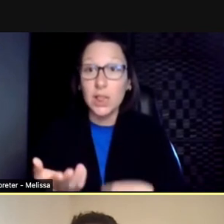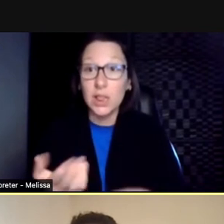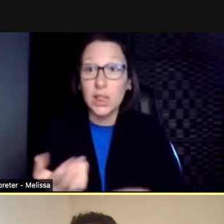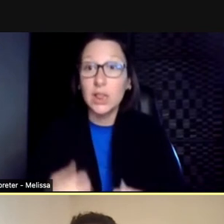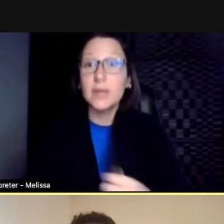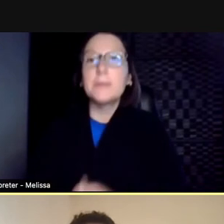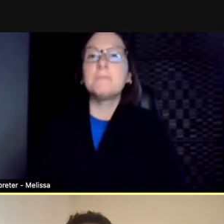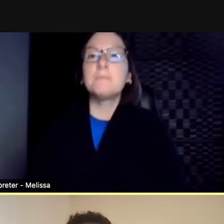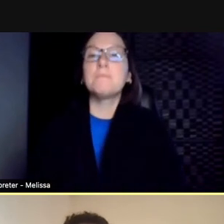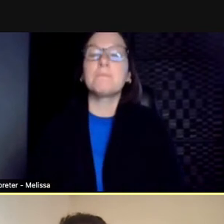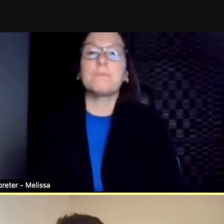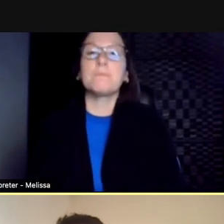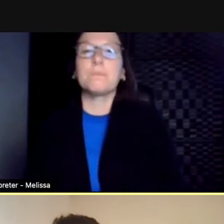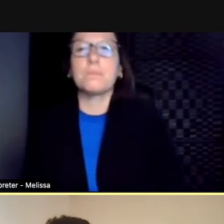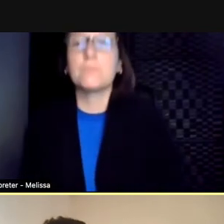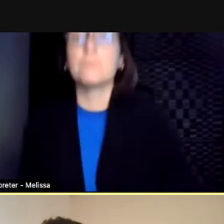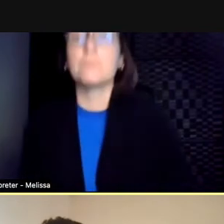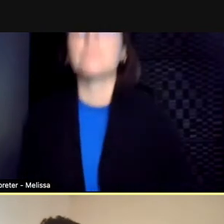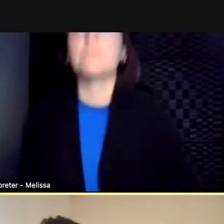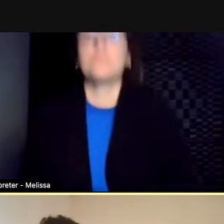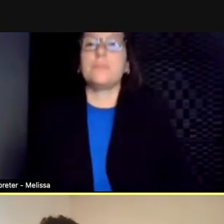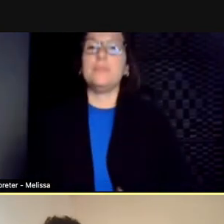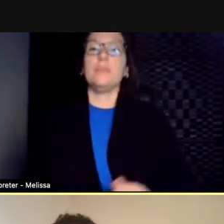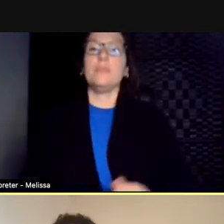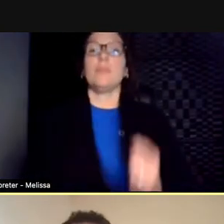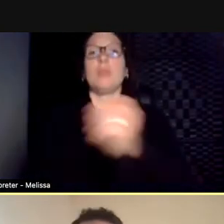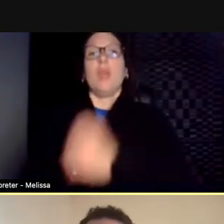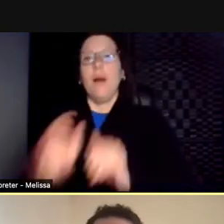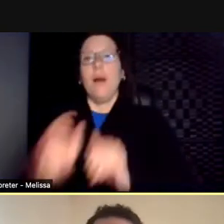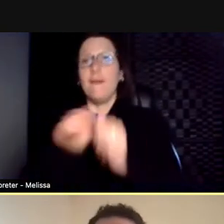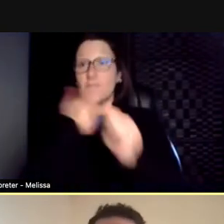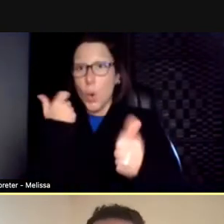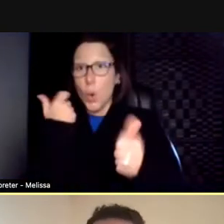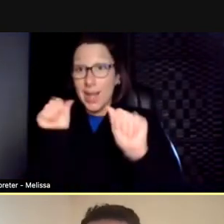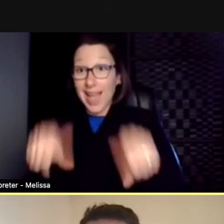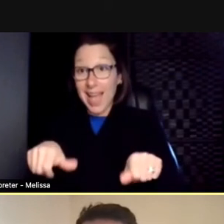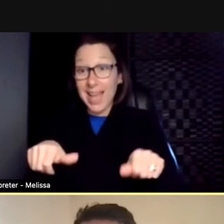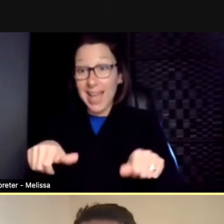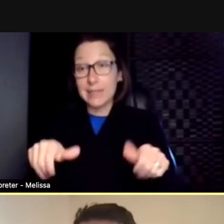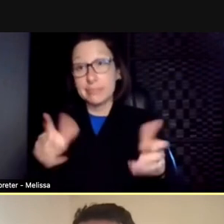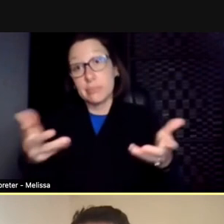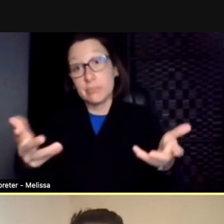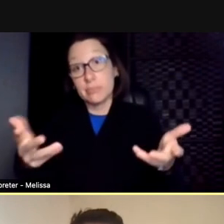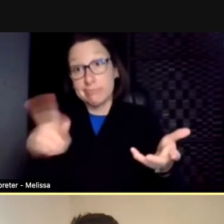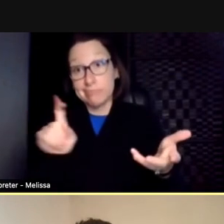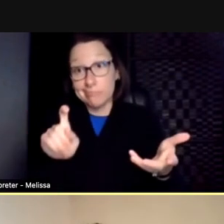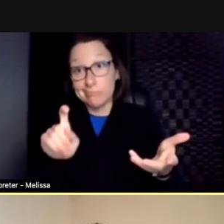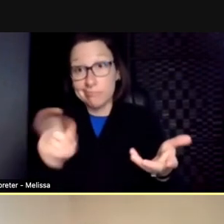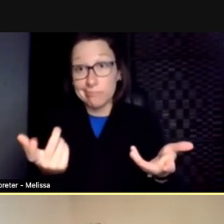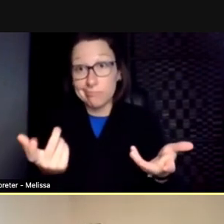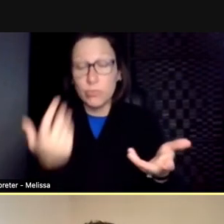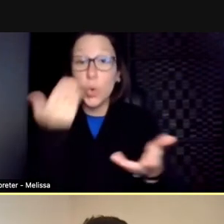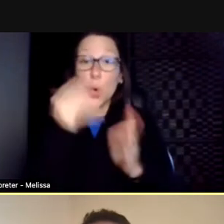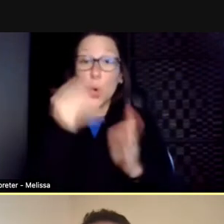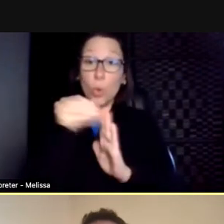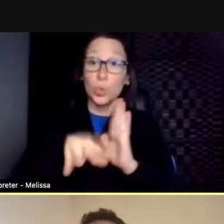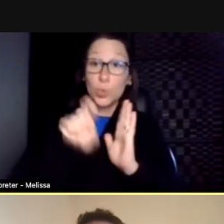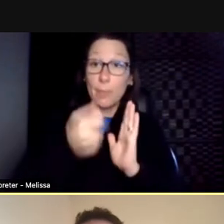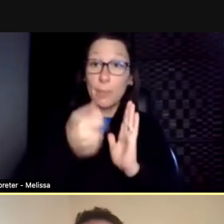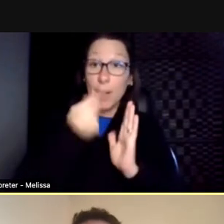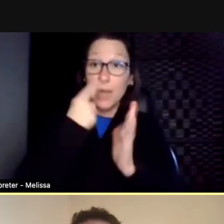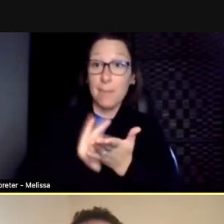And maybe that's not avoidable, or maybe it is. We know that the student has to take the medication, but do they have to